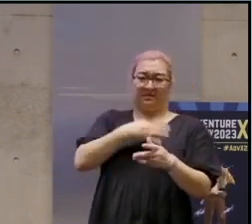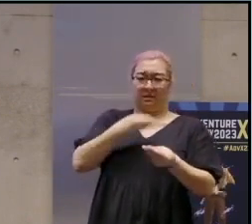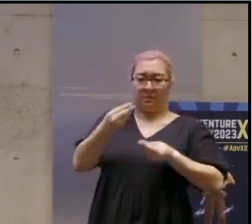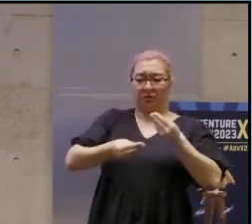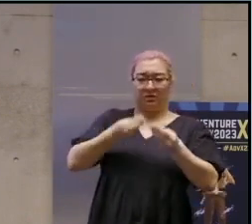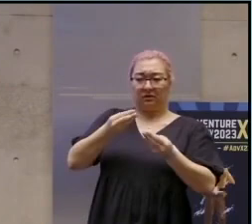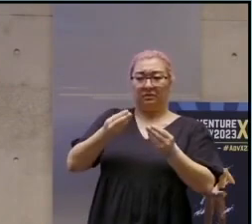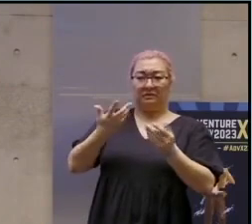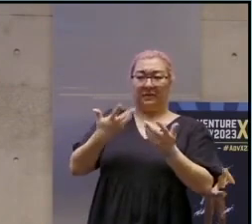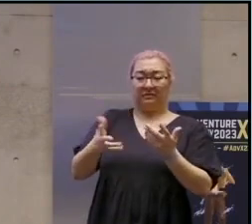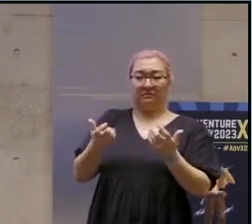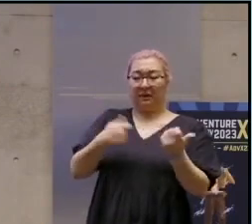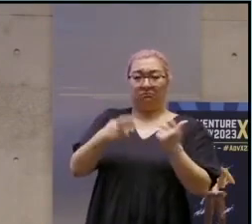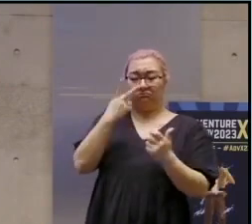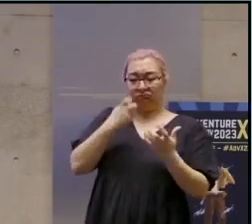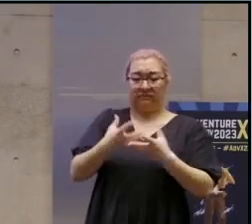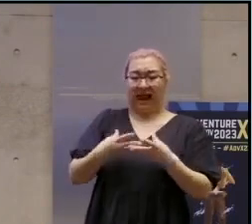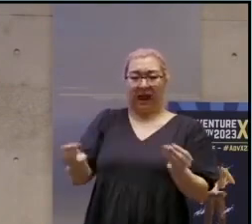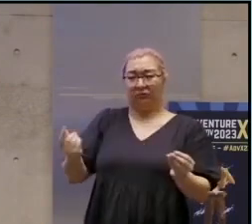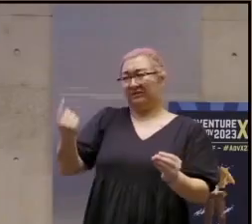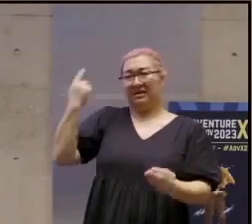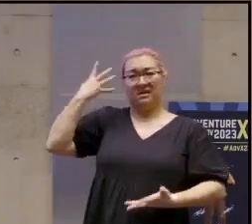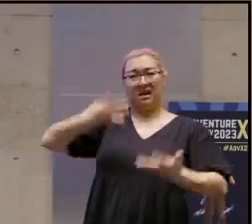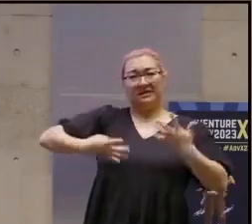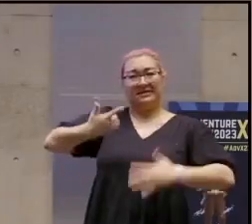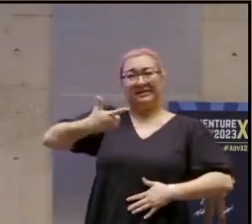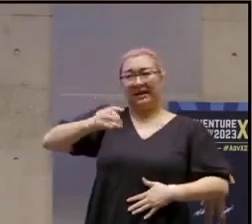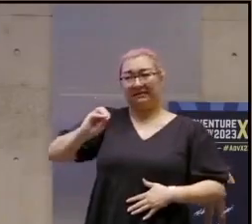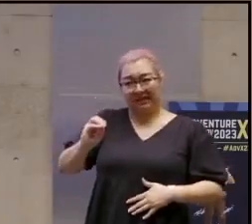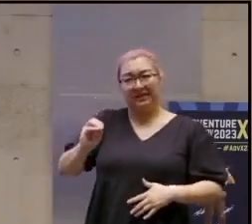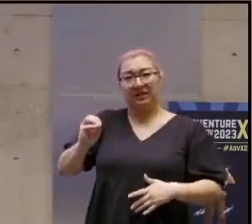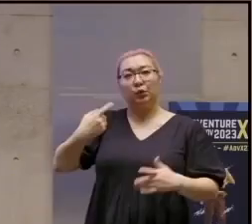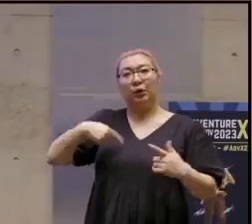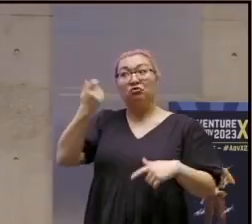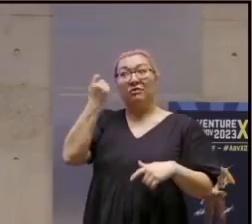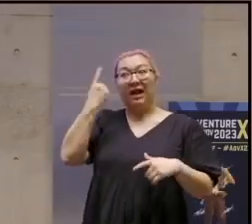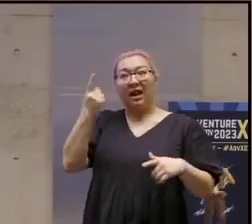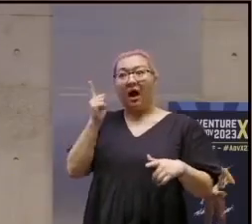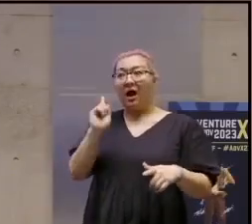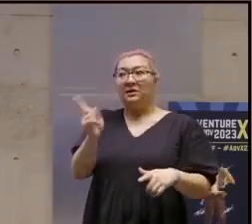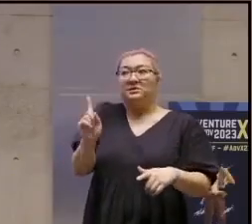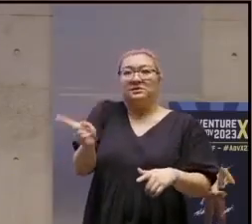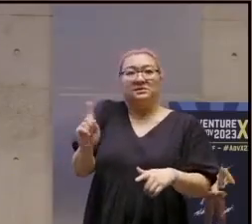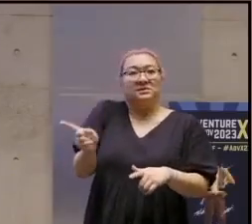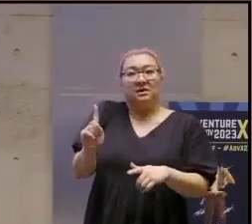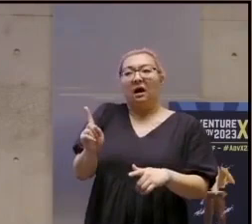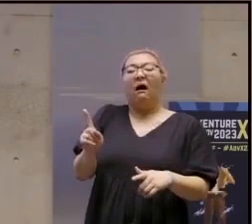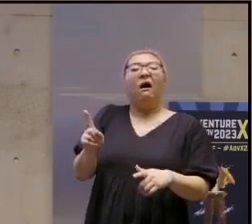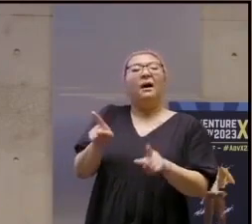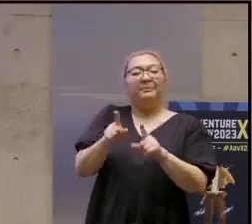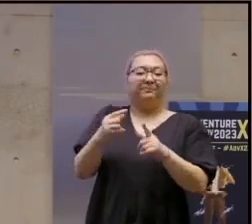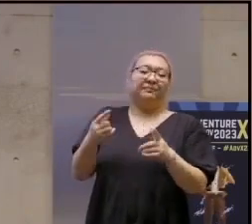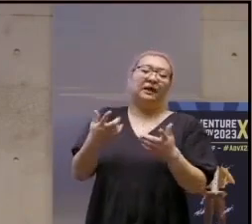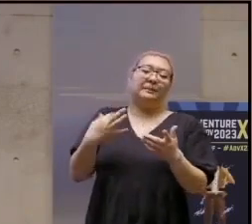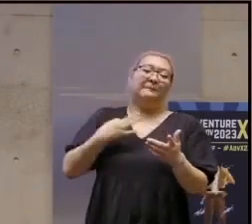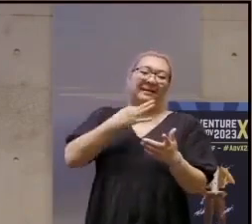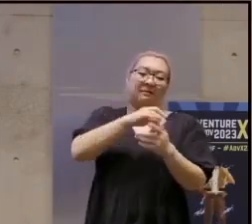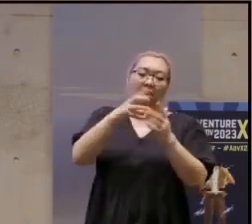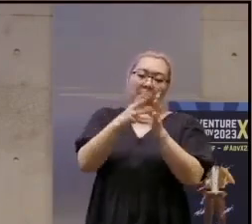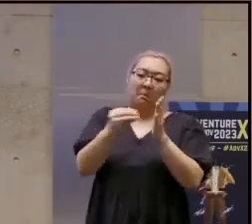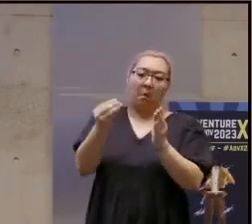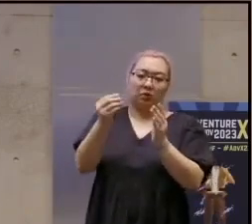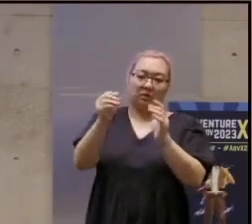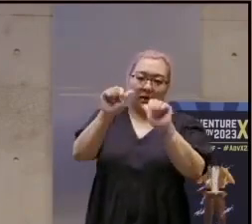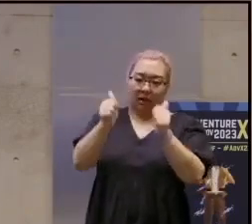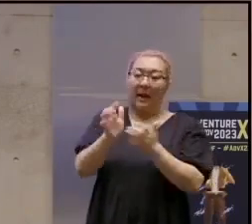instead of society changing to accommodate it, we need to fix the disease, or the person with the disease. And there is